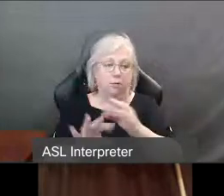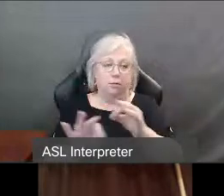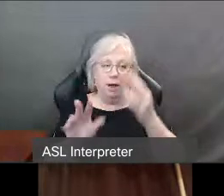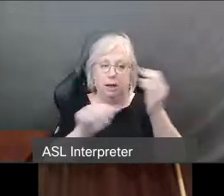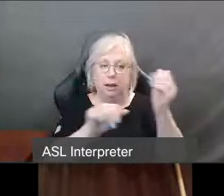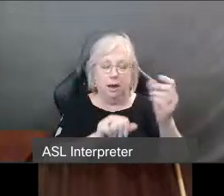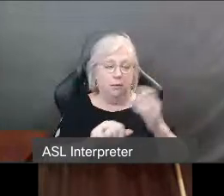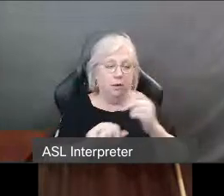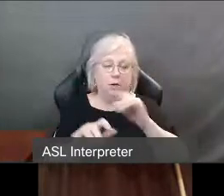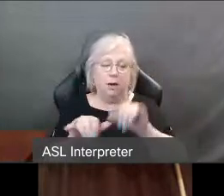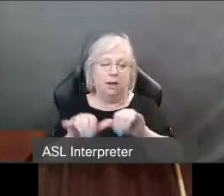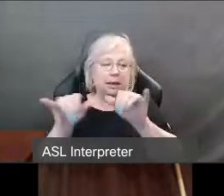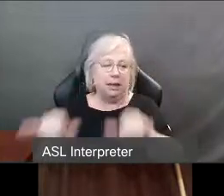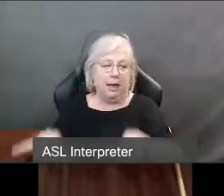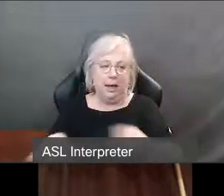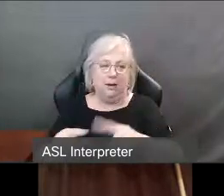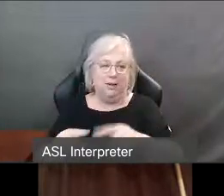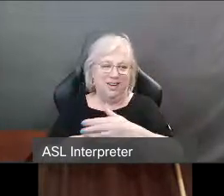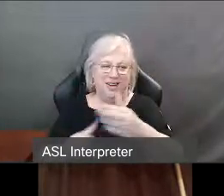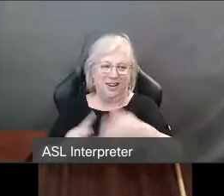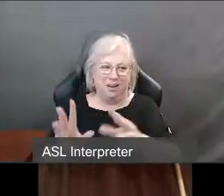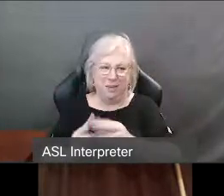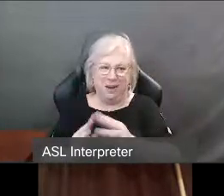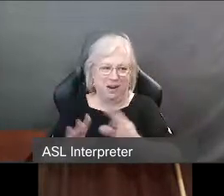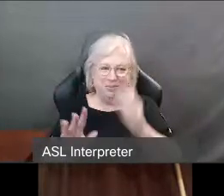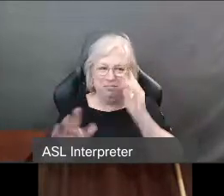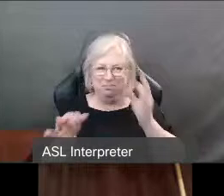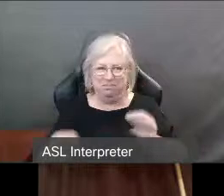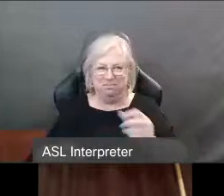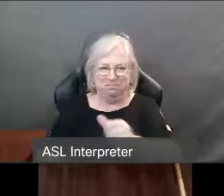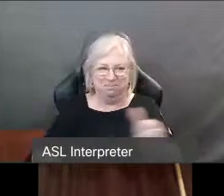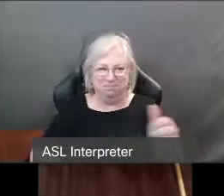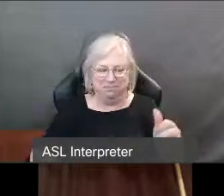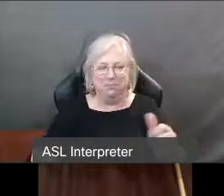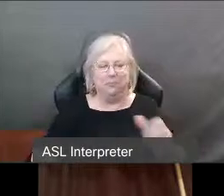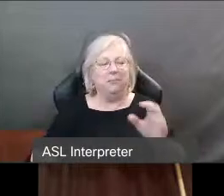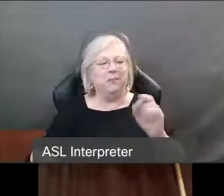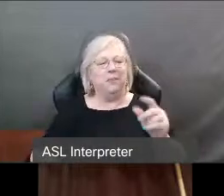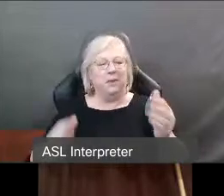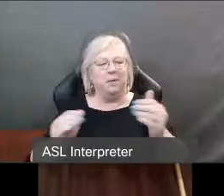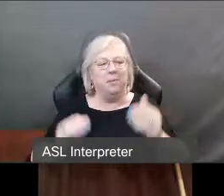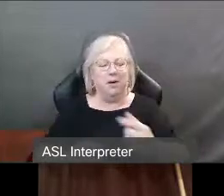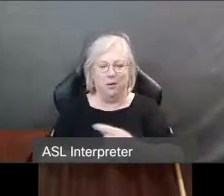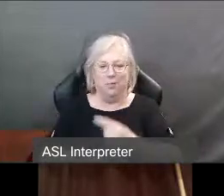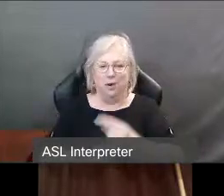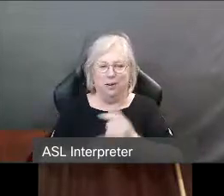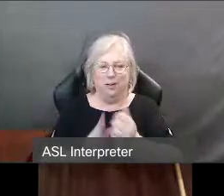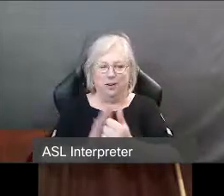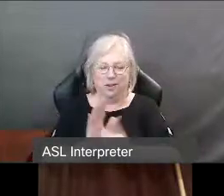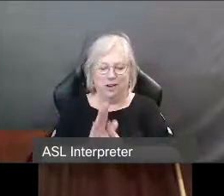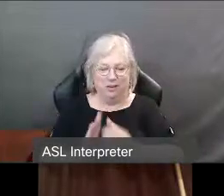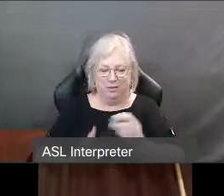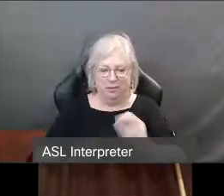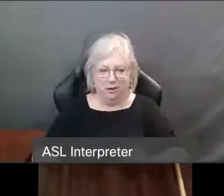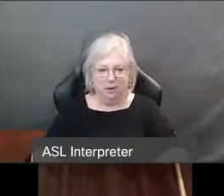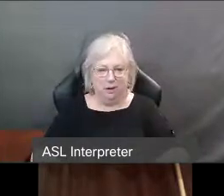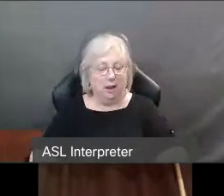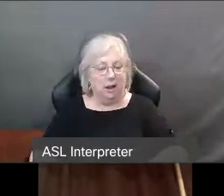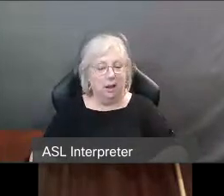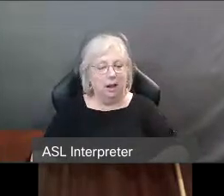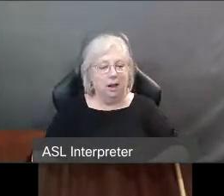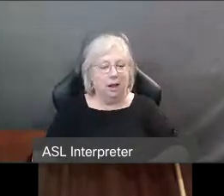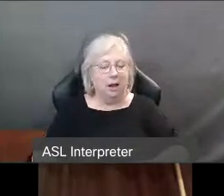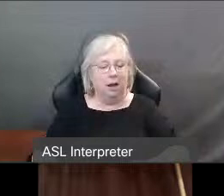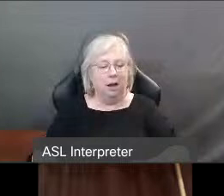stay until the end of the meeting. Thank you. Okay, if we can move into our regular agenda. Okay. Just to